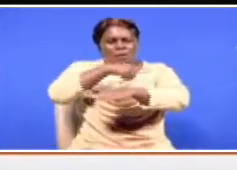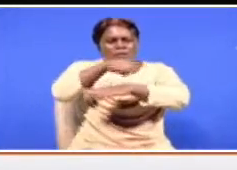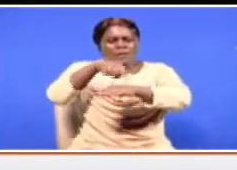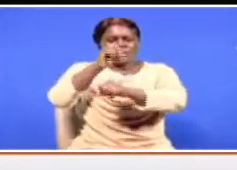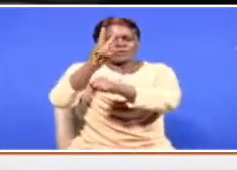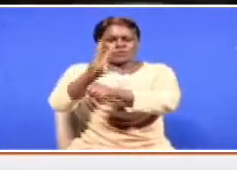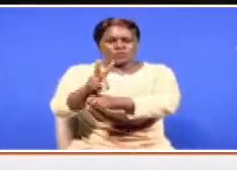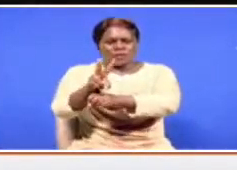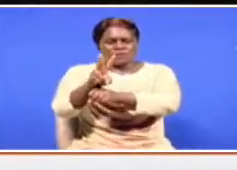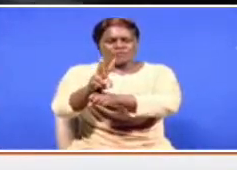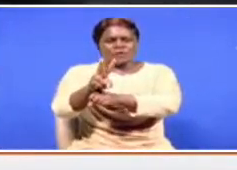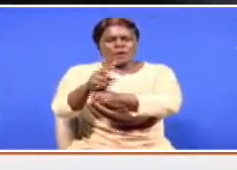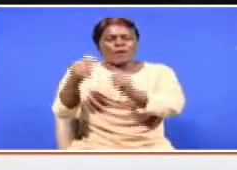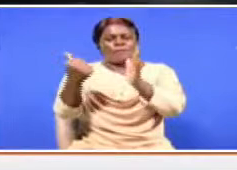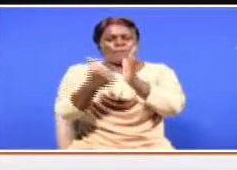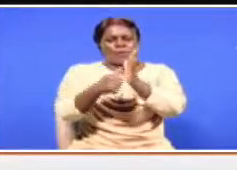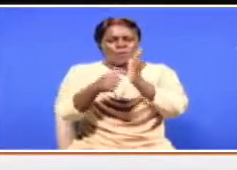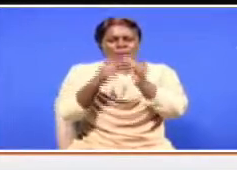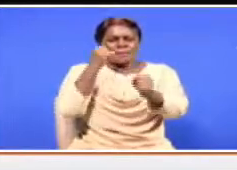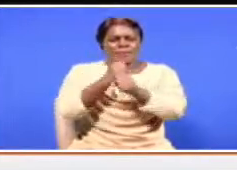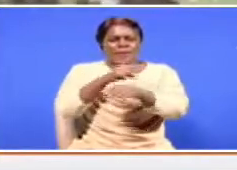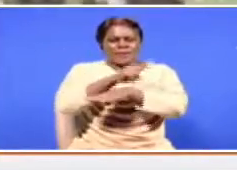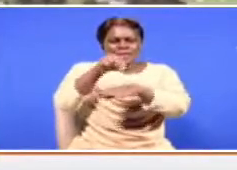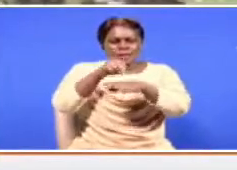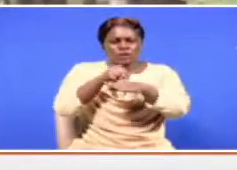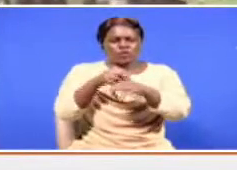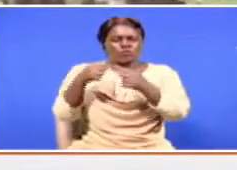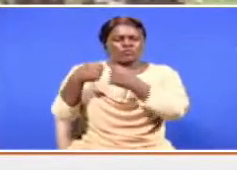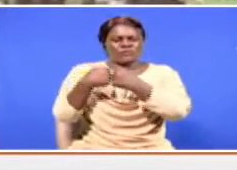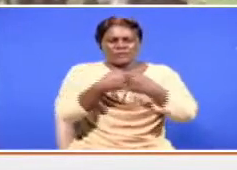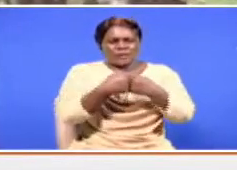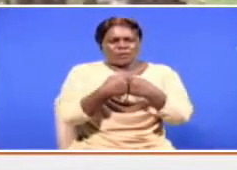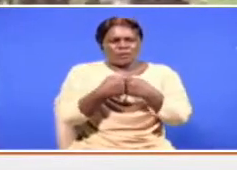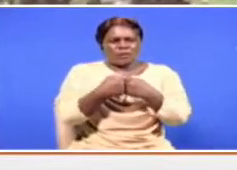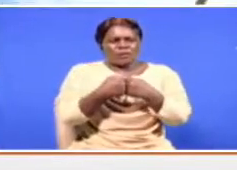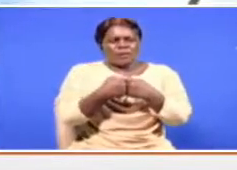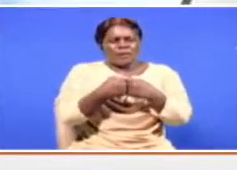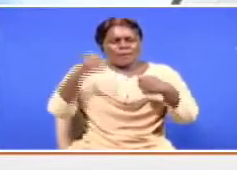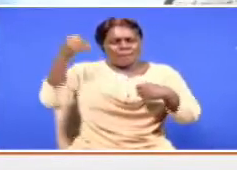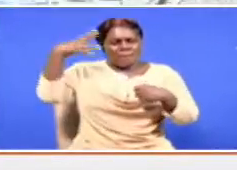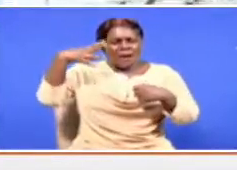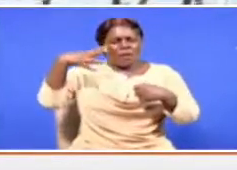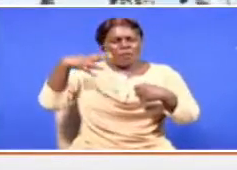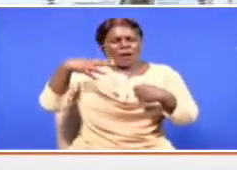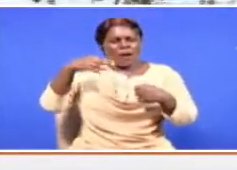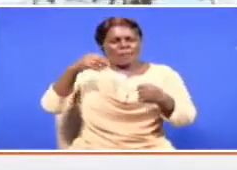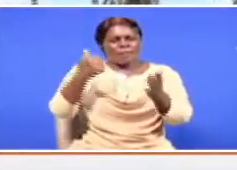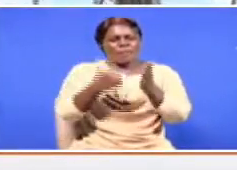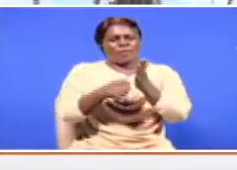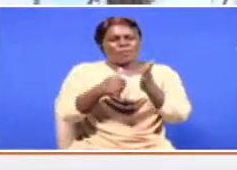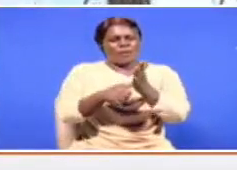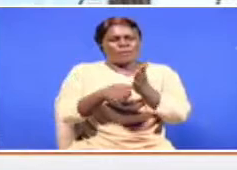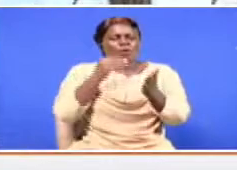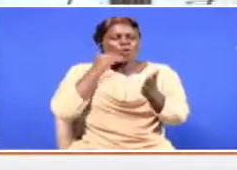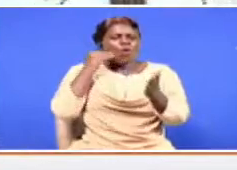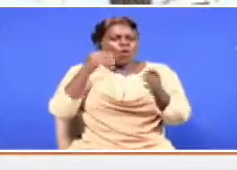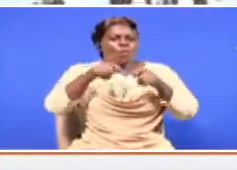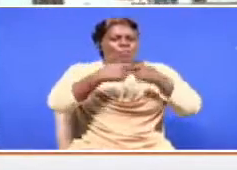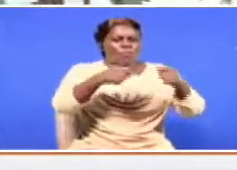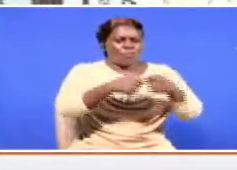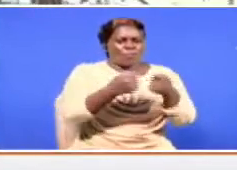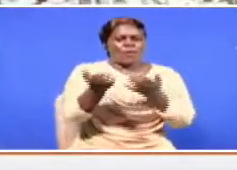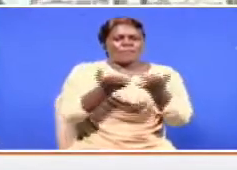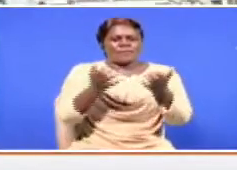hours. A crisis that left the nation in turmoil, an unprecedented power outage that gripped homes,